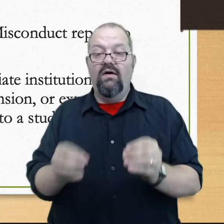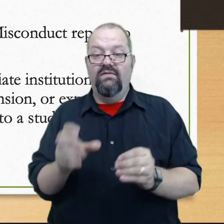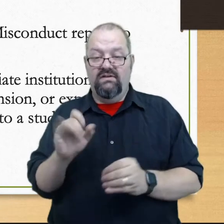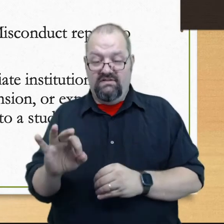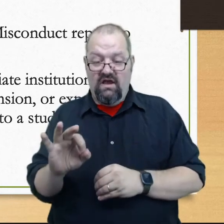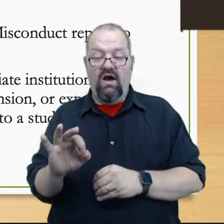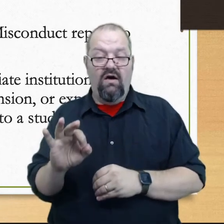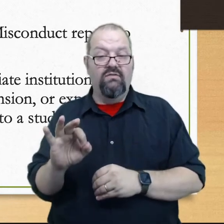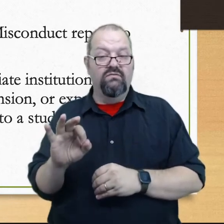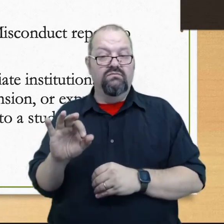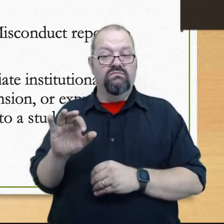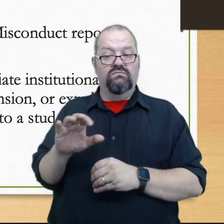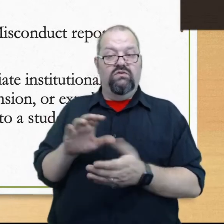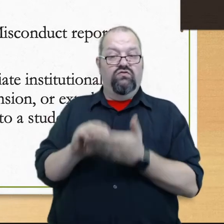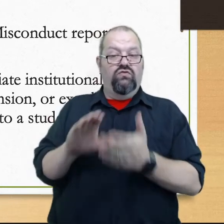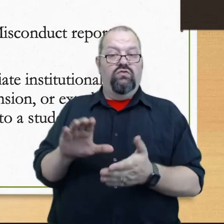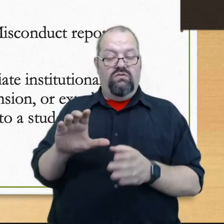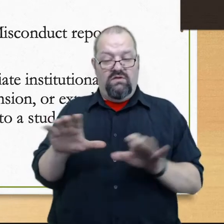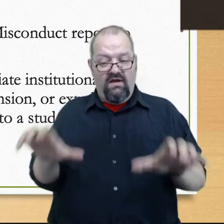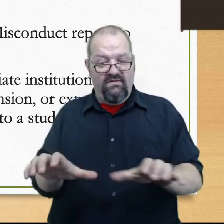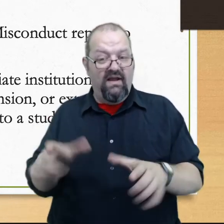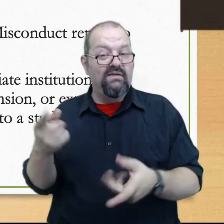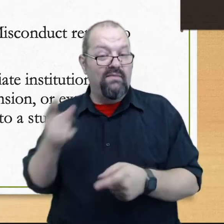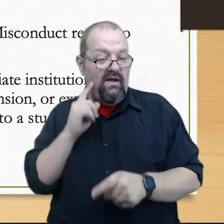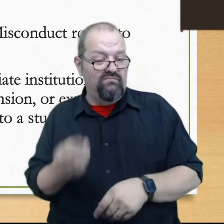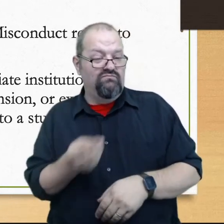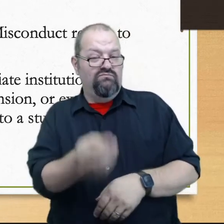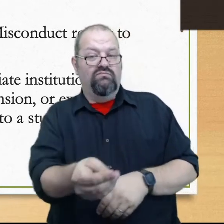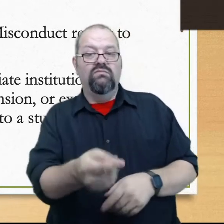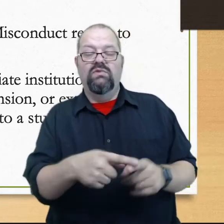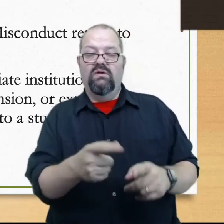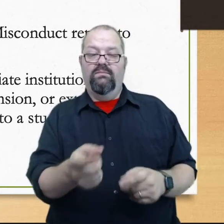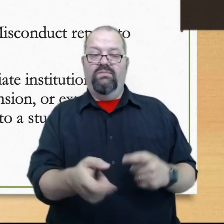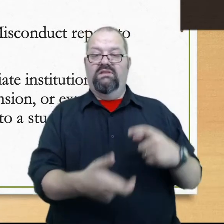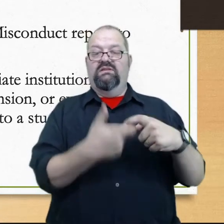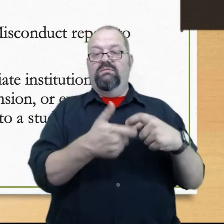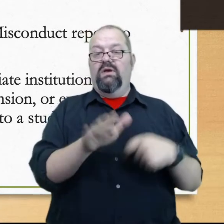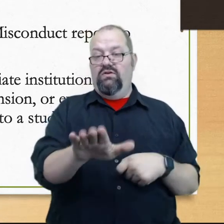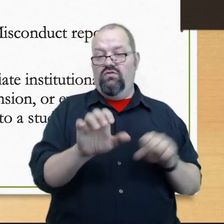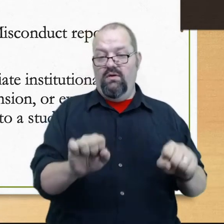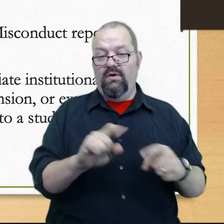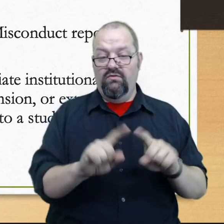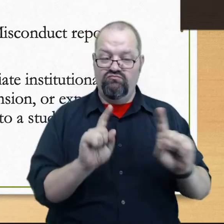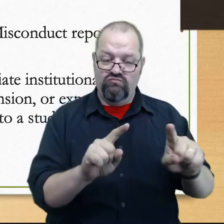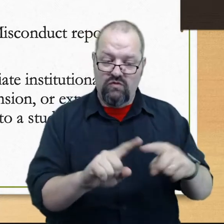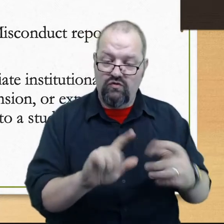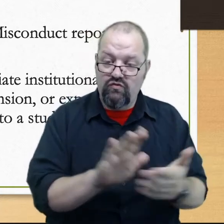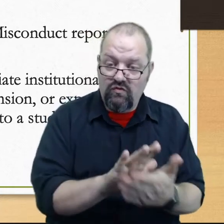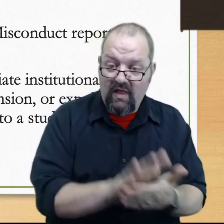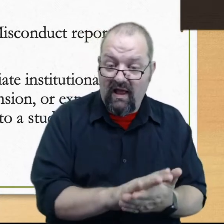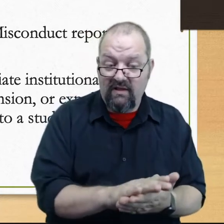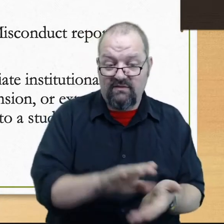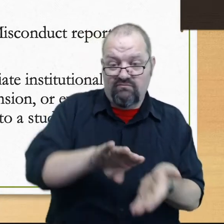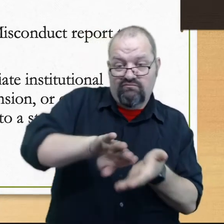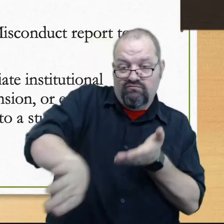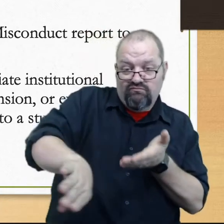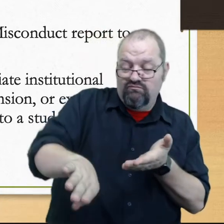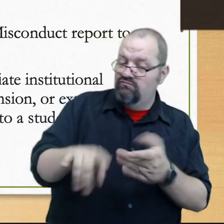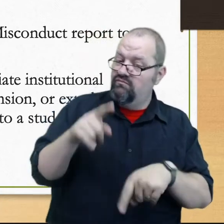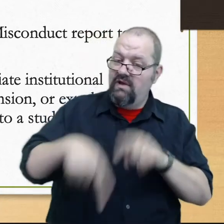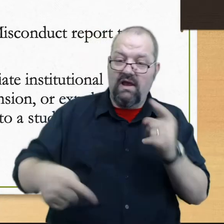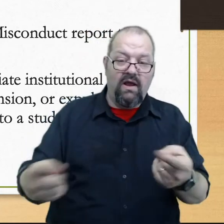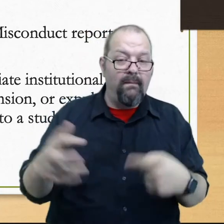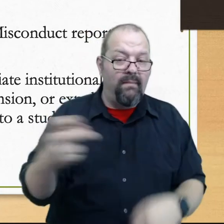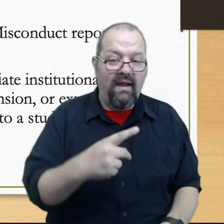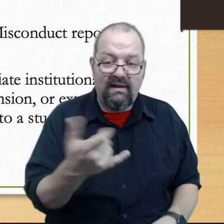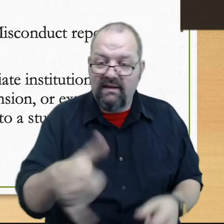institutional sanctions, which include but are not limited to probation, suspension, or expulsion, in addition to possible educational sanctions, which will